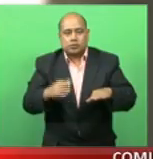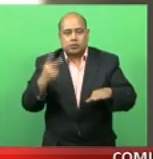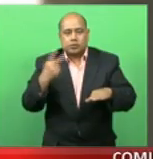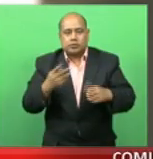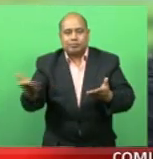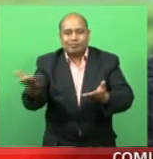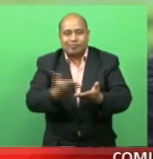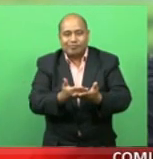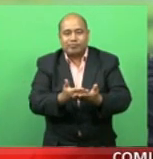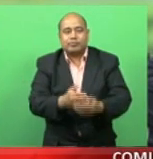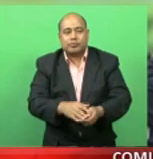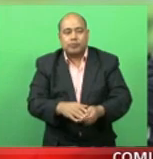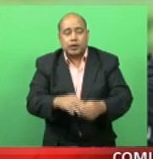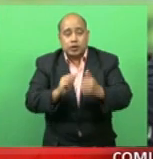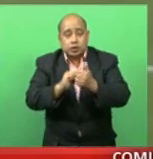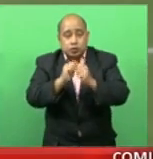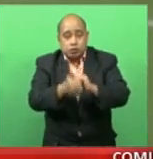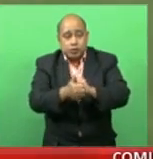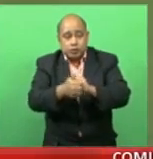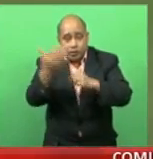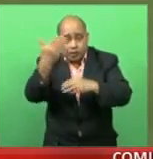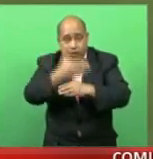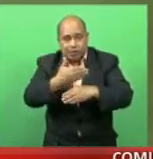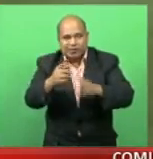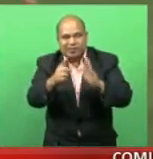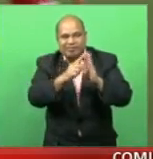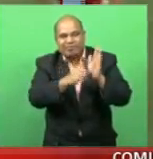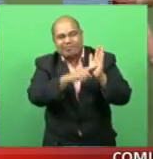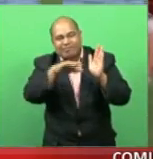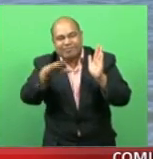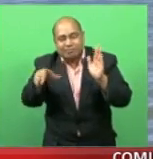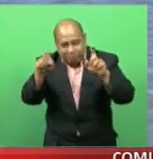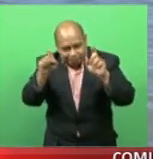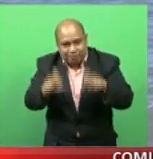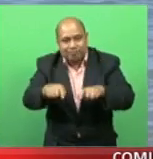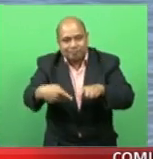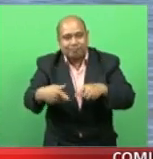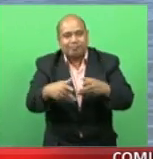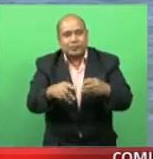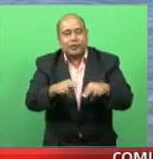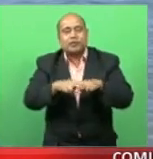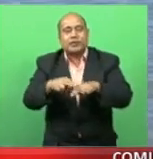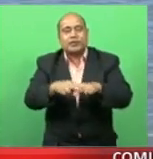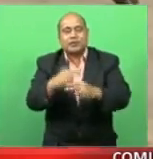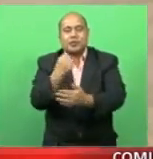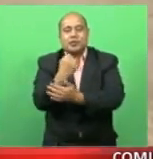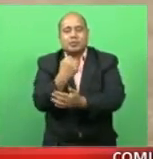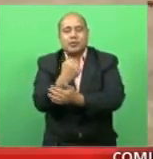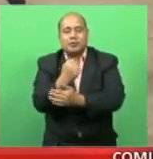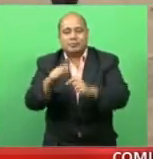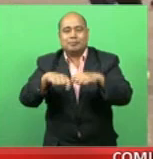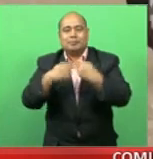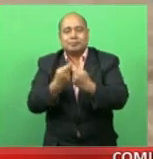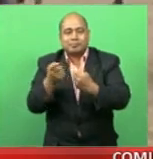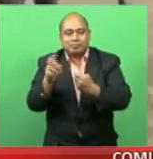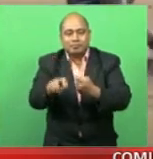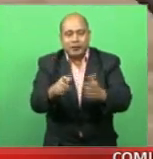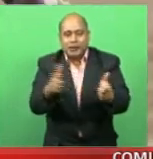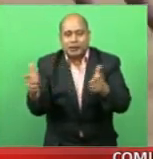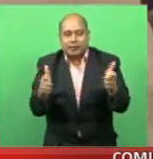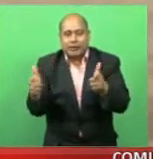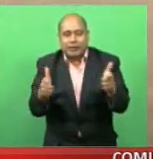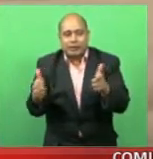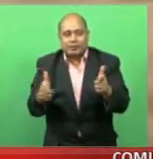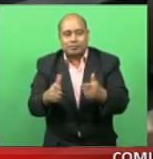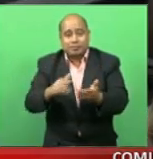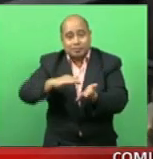In sports tonight, Levi Ikanikwamba staying with Fiji Sevens. And Kaviti Silktail's rep urging players